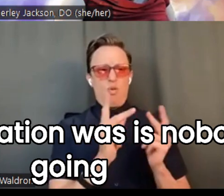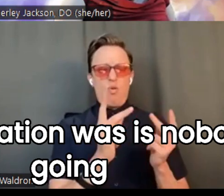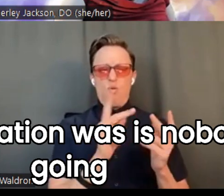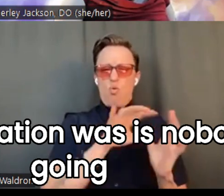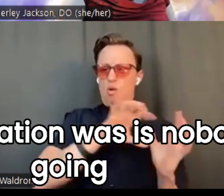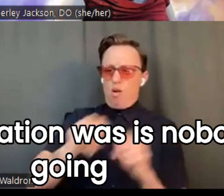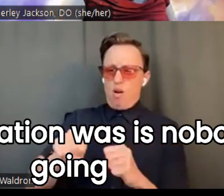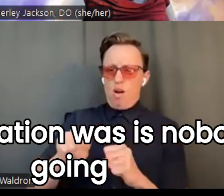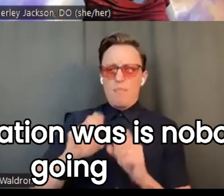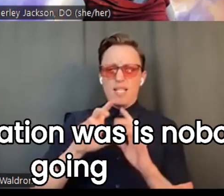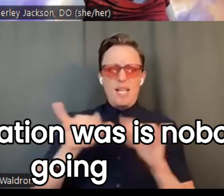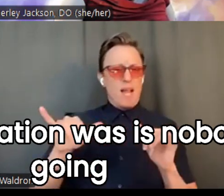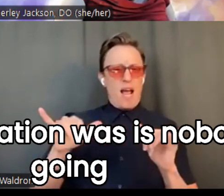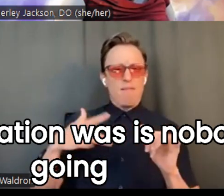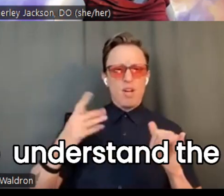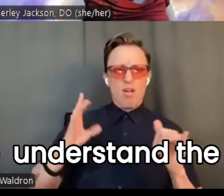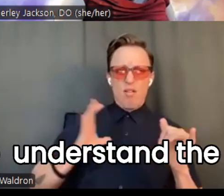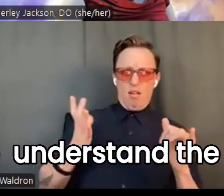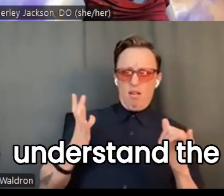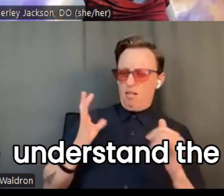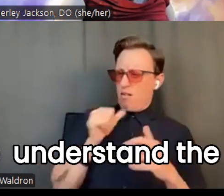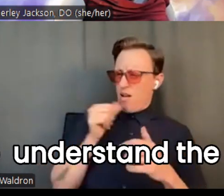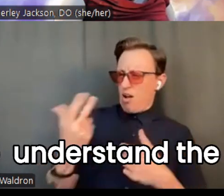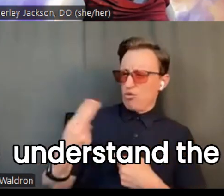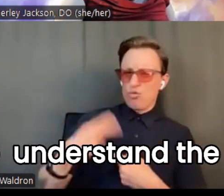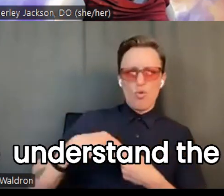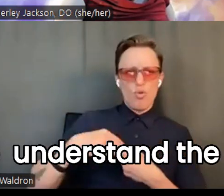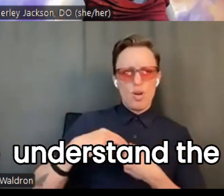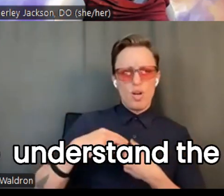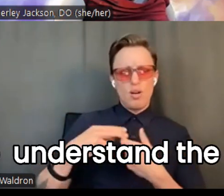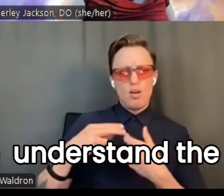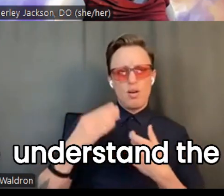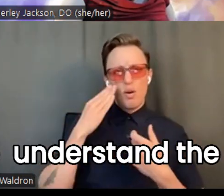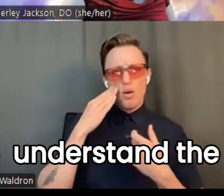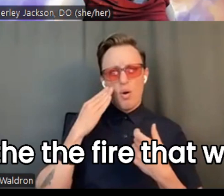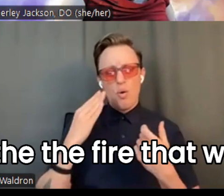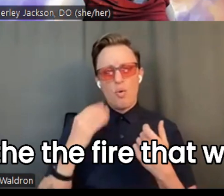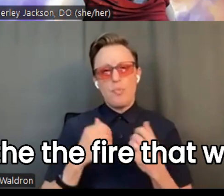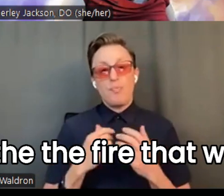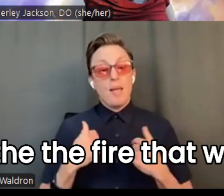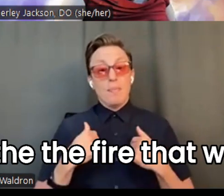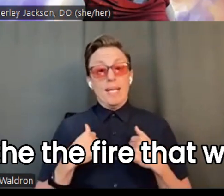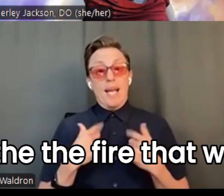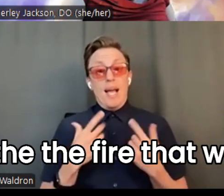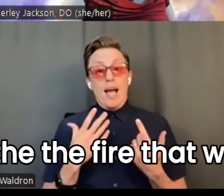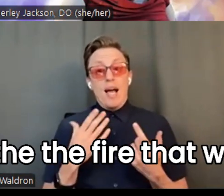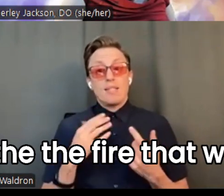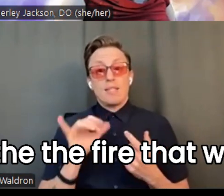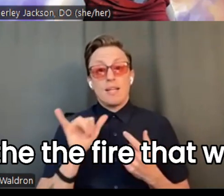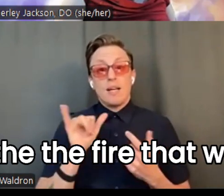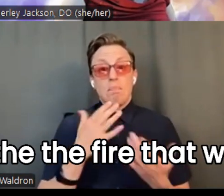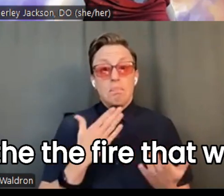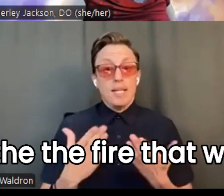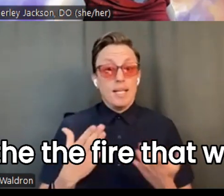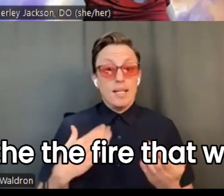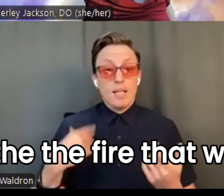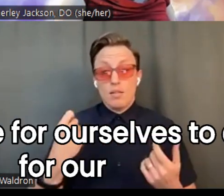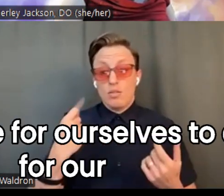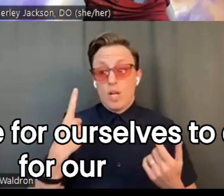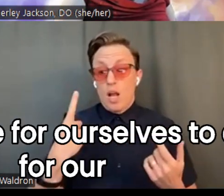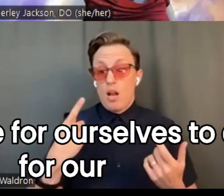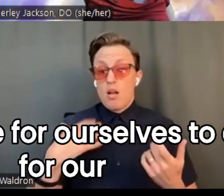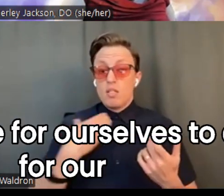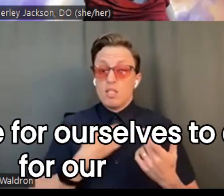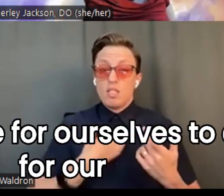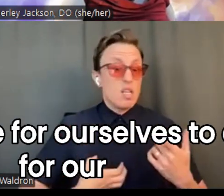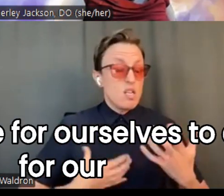my realization is nobody was going to understand the desire or the fire that we really